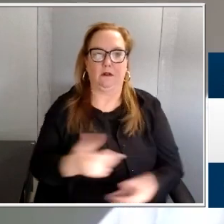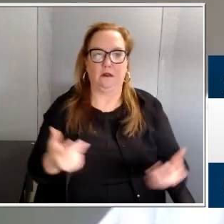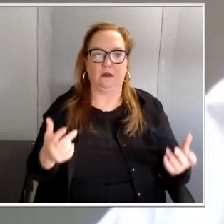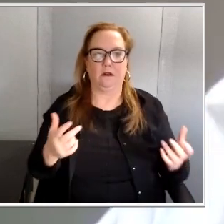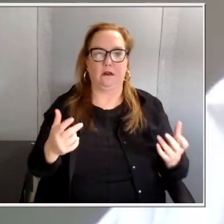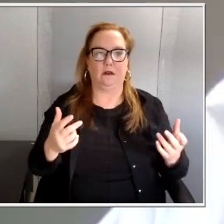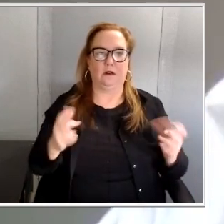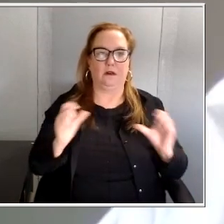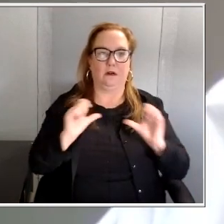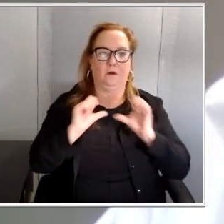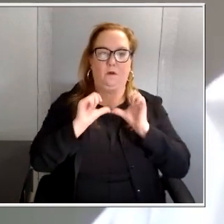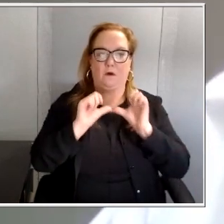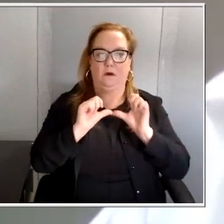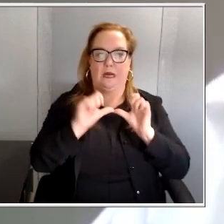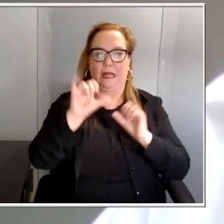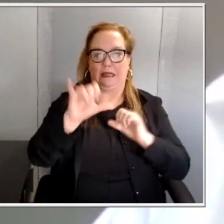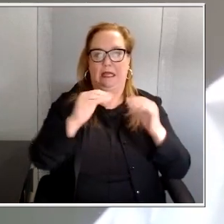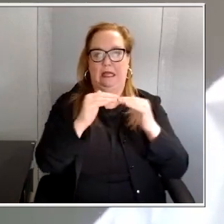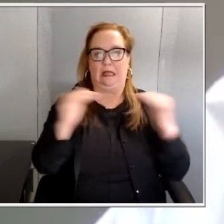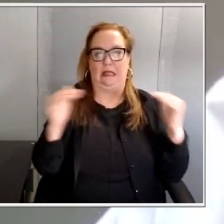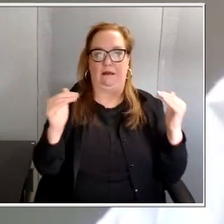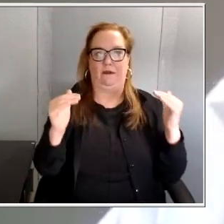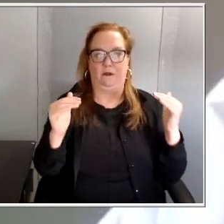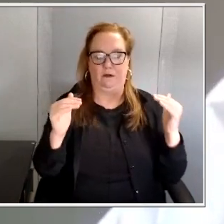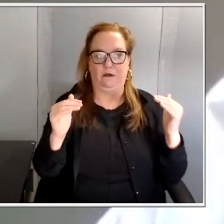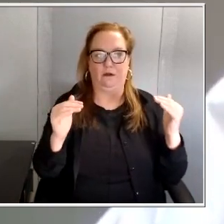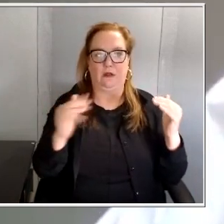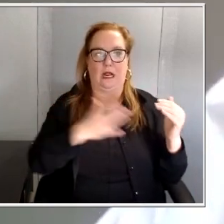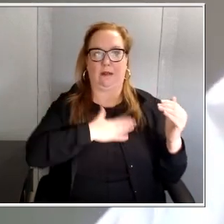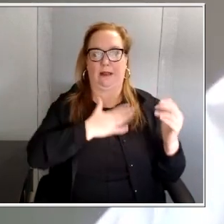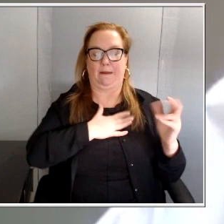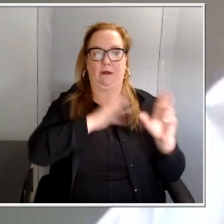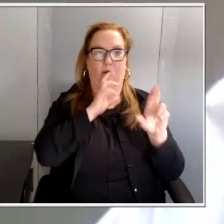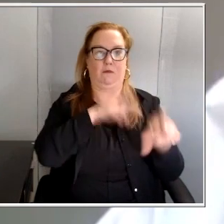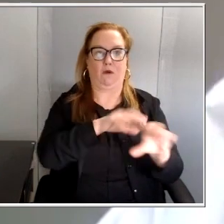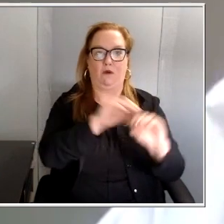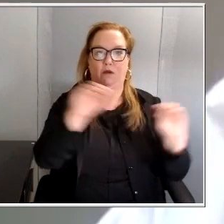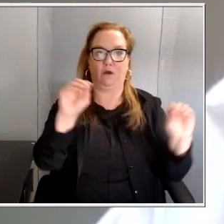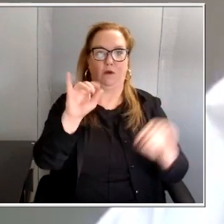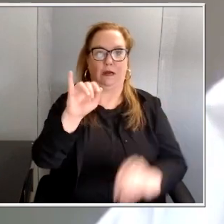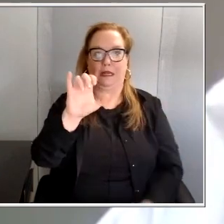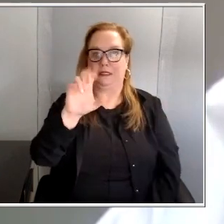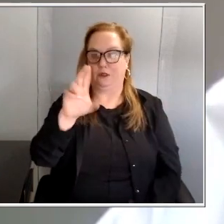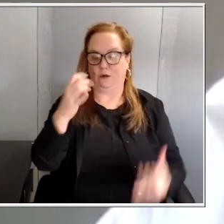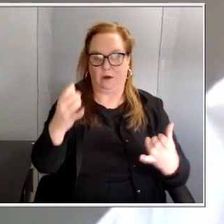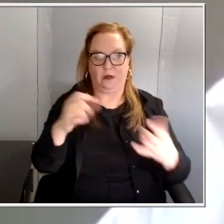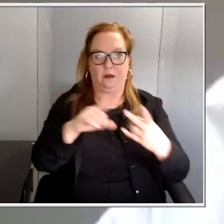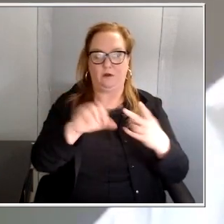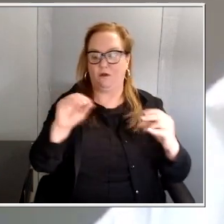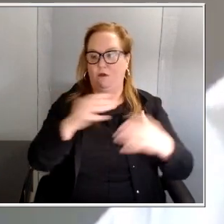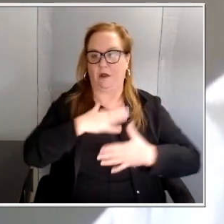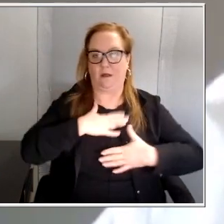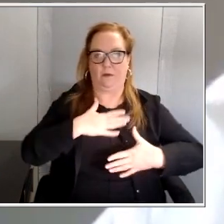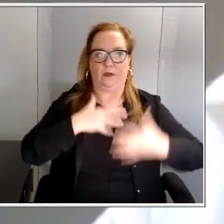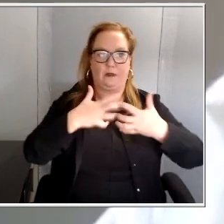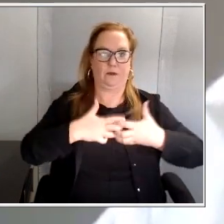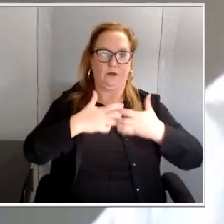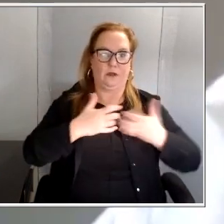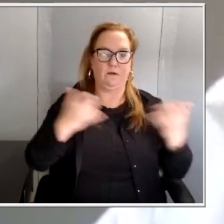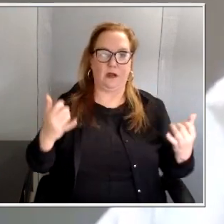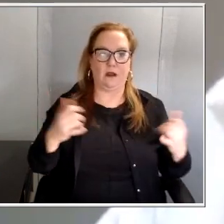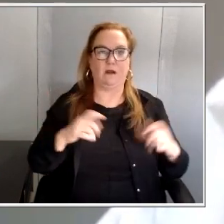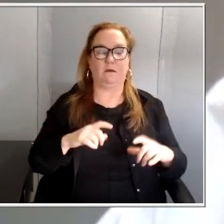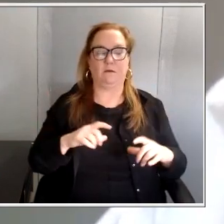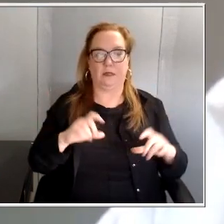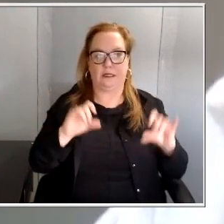staying consistently at that level. I am happy to report we don't have anybody in the ICU and nobody on the ventilator at this point. We're seeing